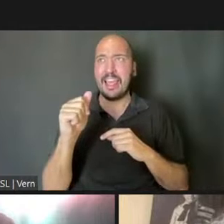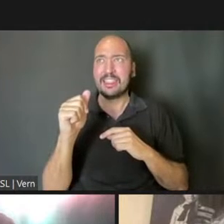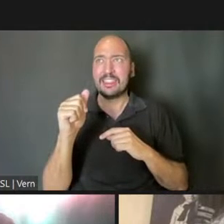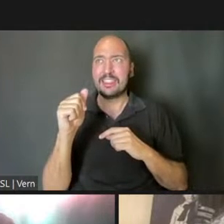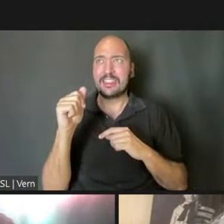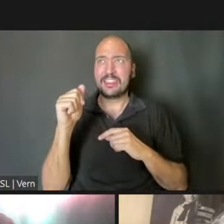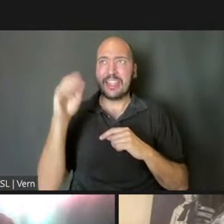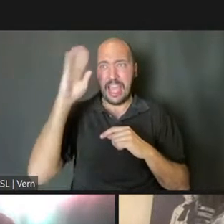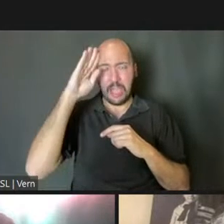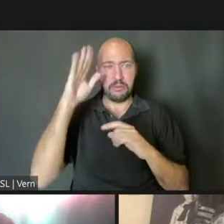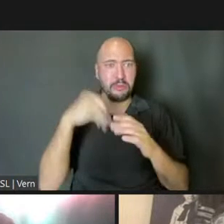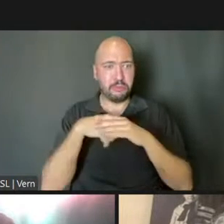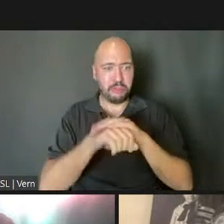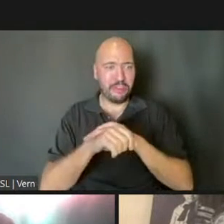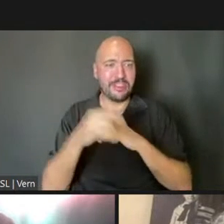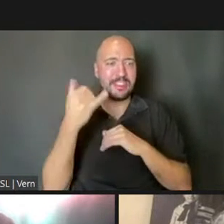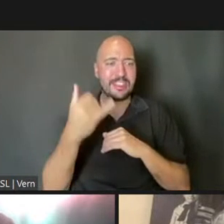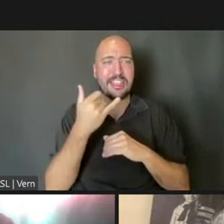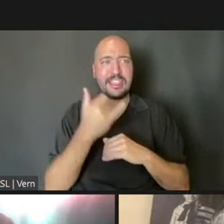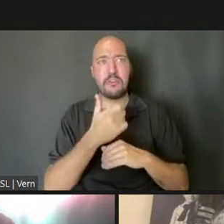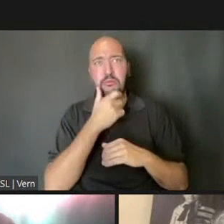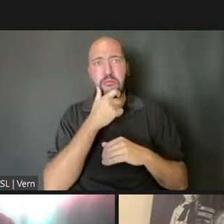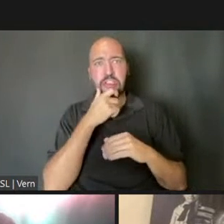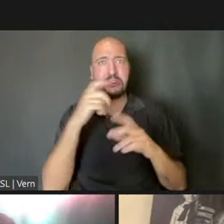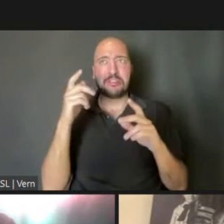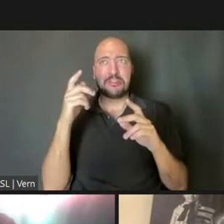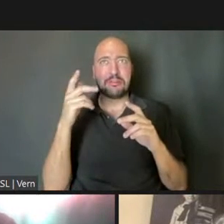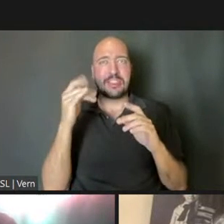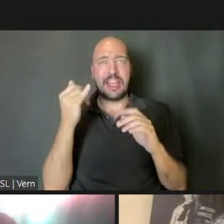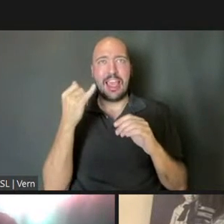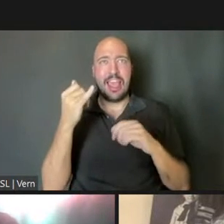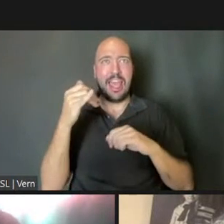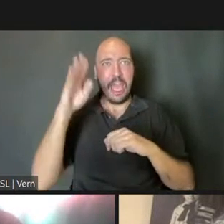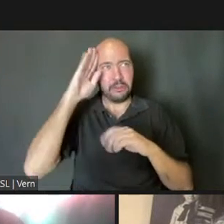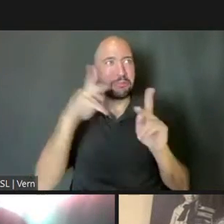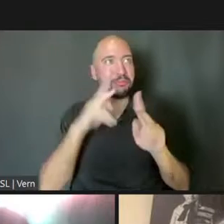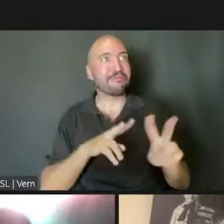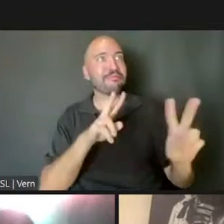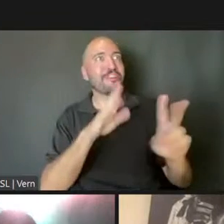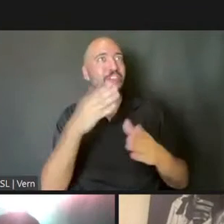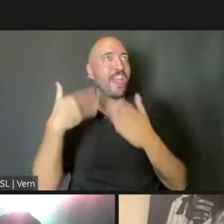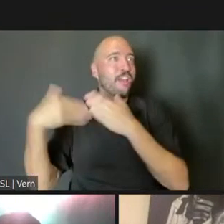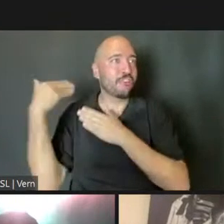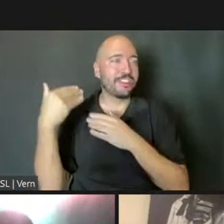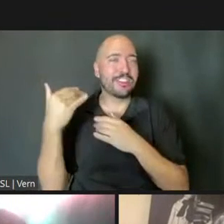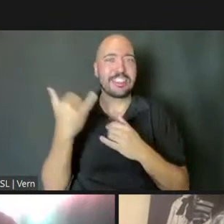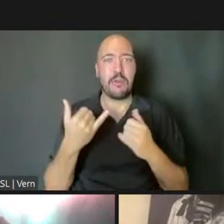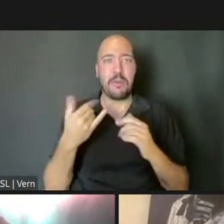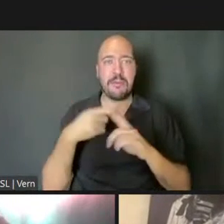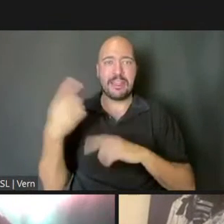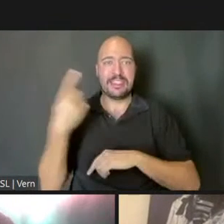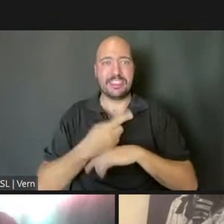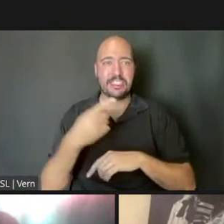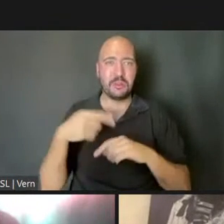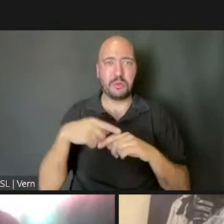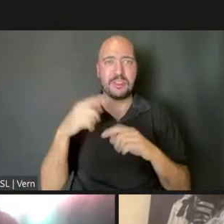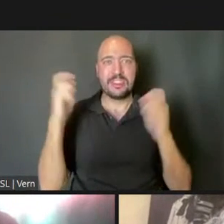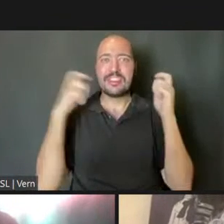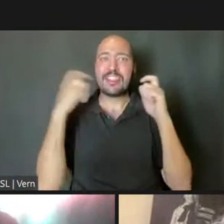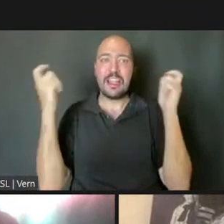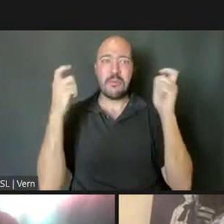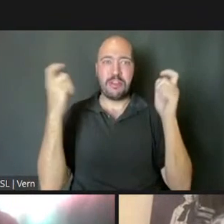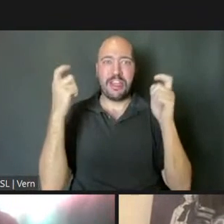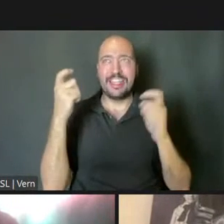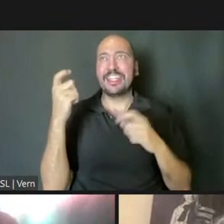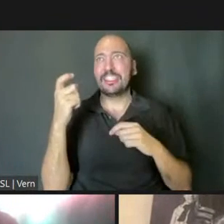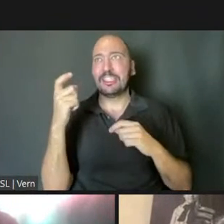that now Irish people lift up as an example of their heritage. And And now the main day to celebrate Irishness around the world is